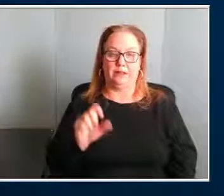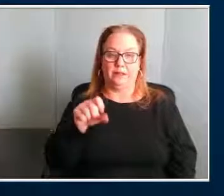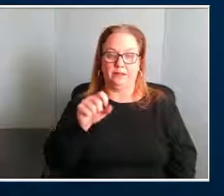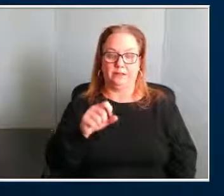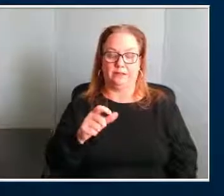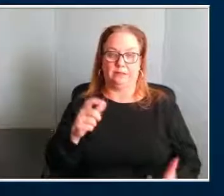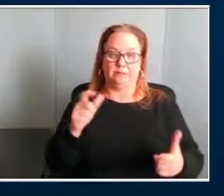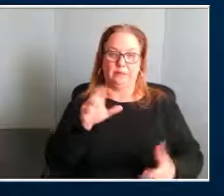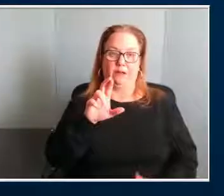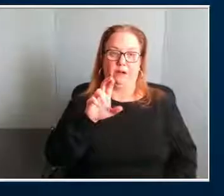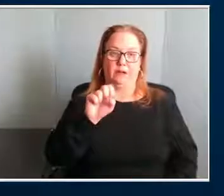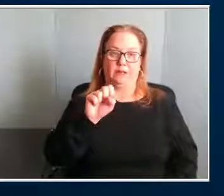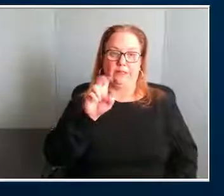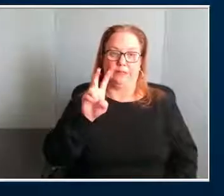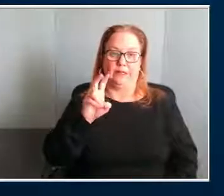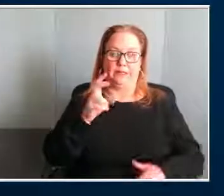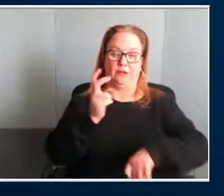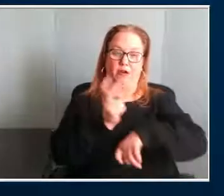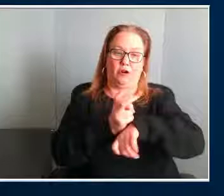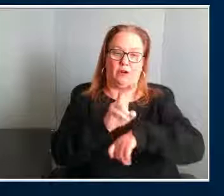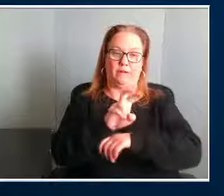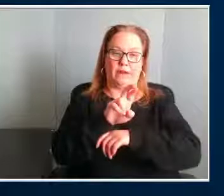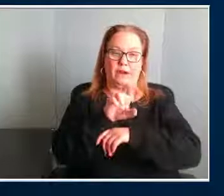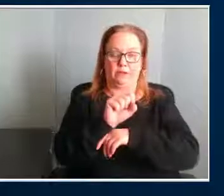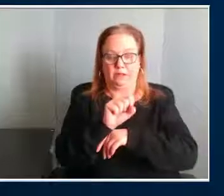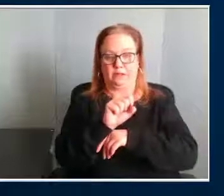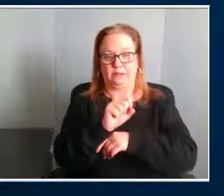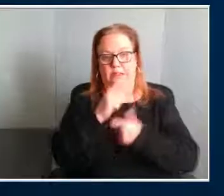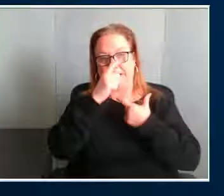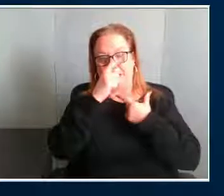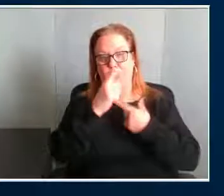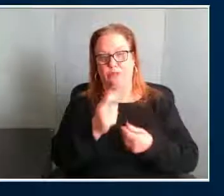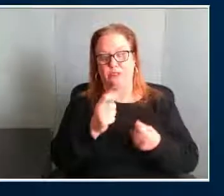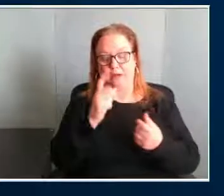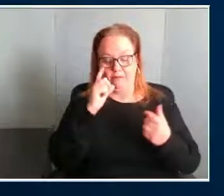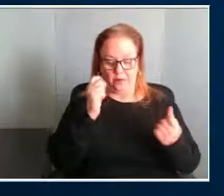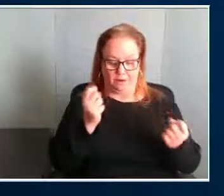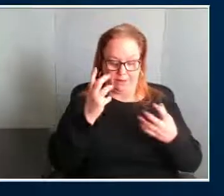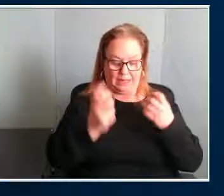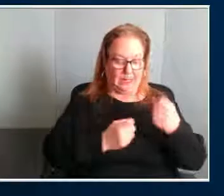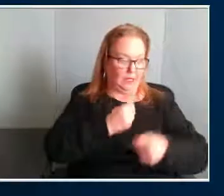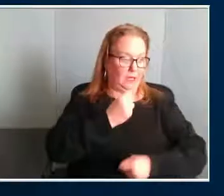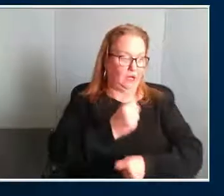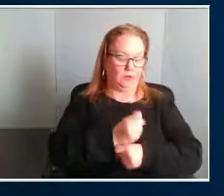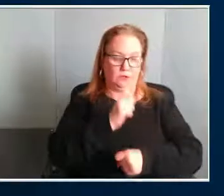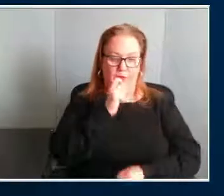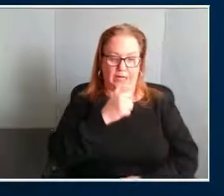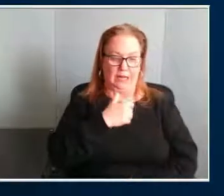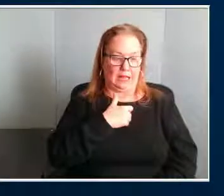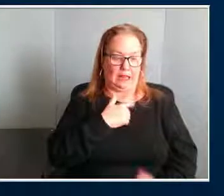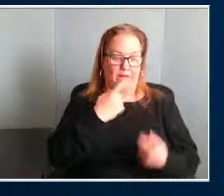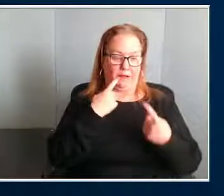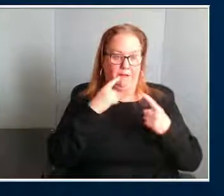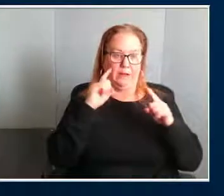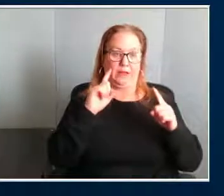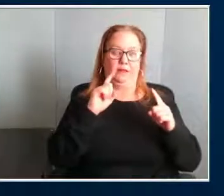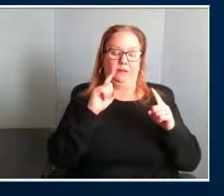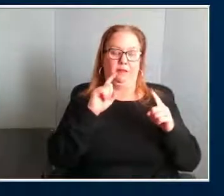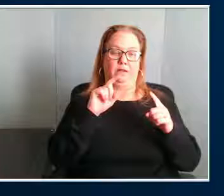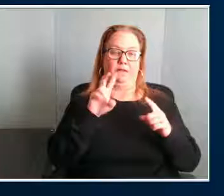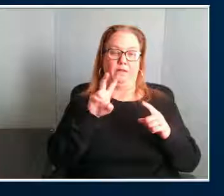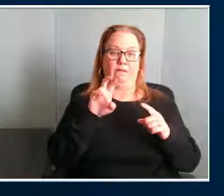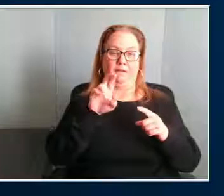RSV is a difficult virus as well. It's interesting. For years, we didn't have effective viral therapy for most viruses,